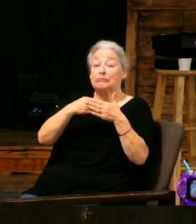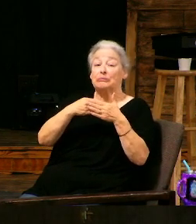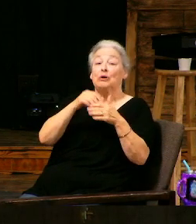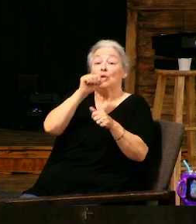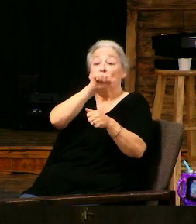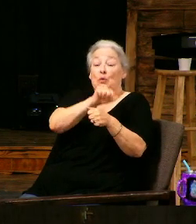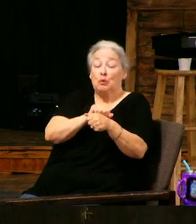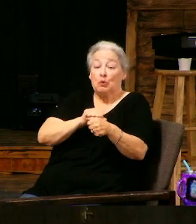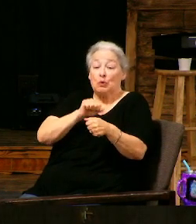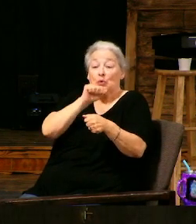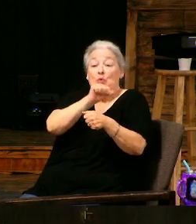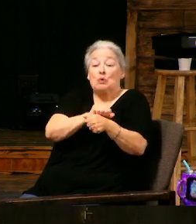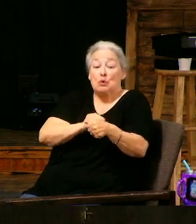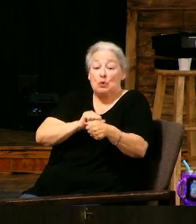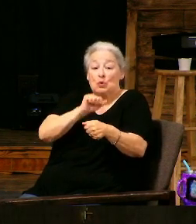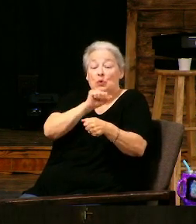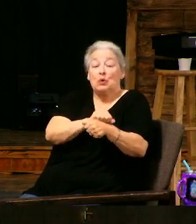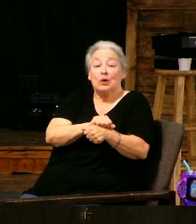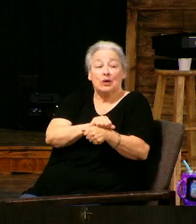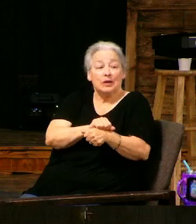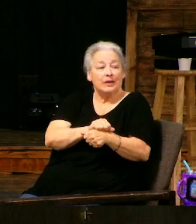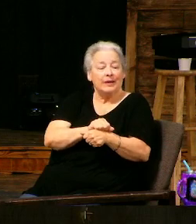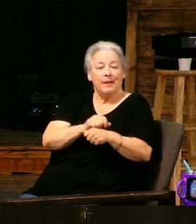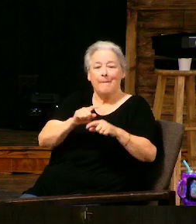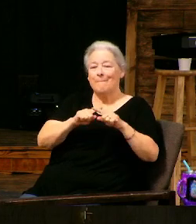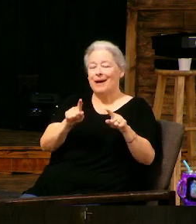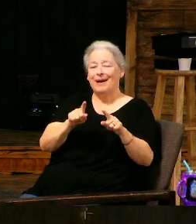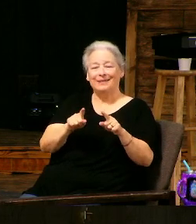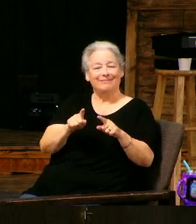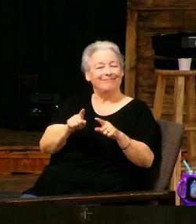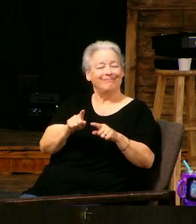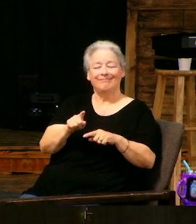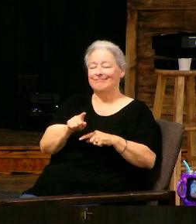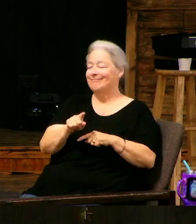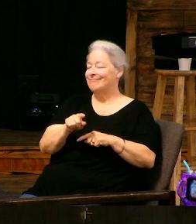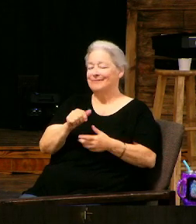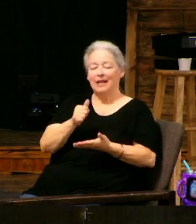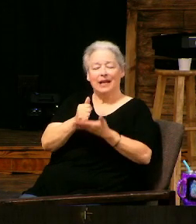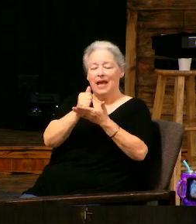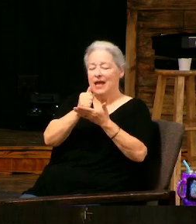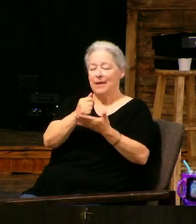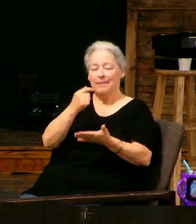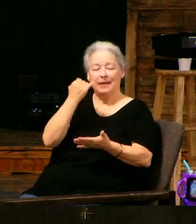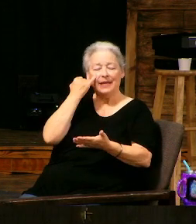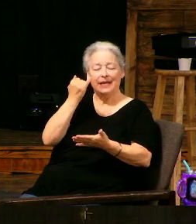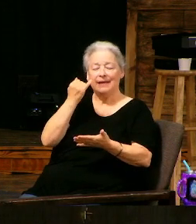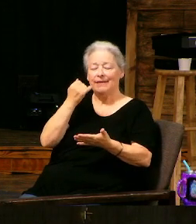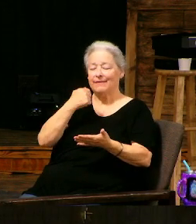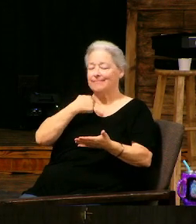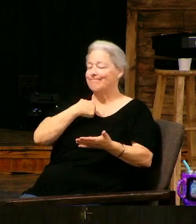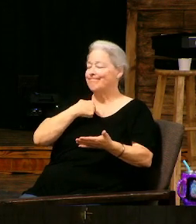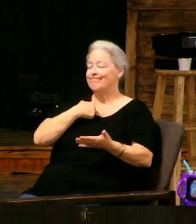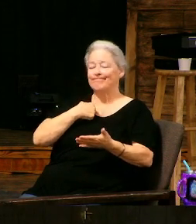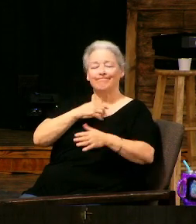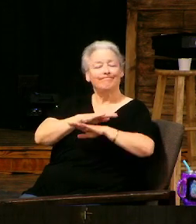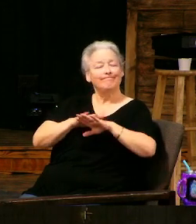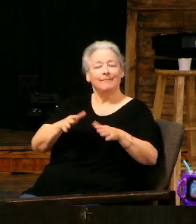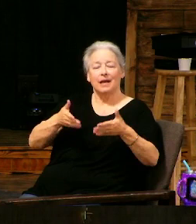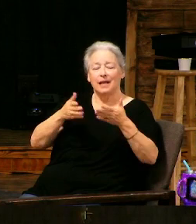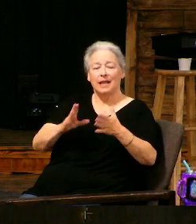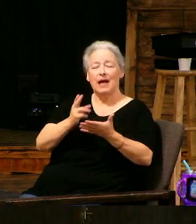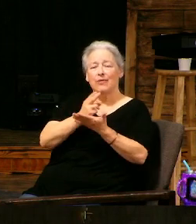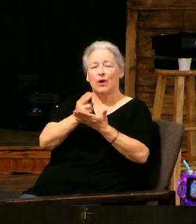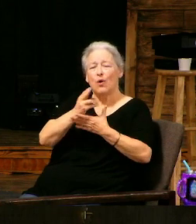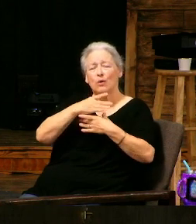Word and quote the Word, but that ain't going to cut it if I haven't allowed the Holy Spirit to take the Word of God